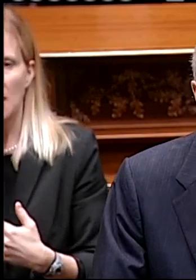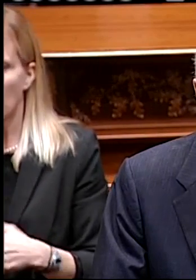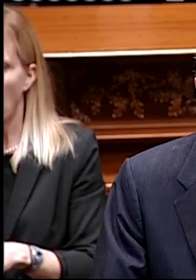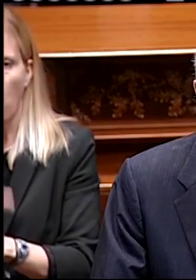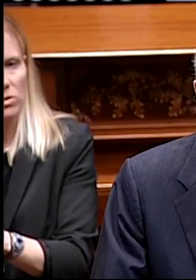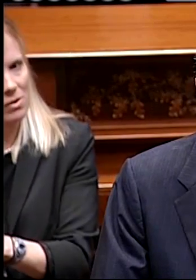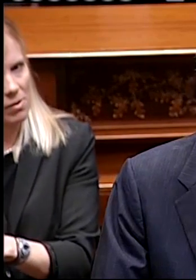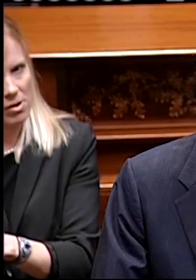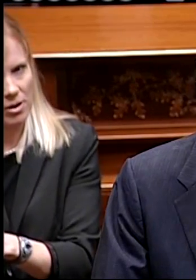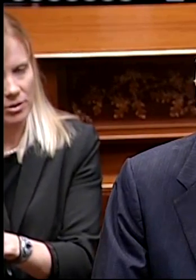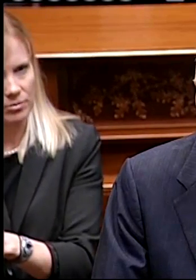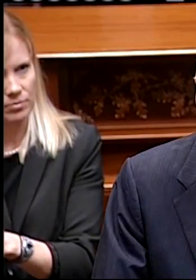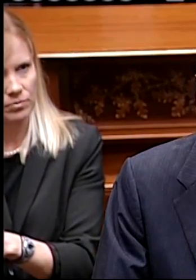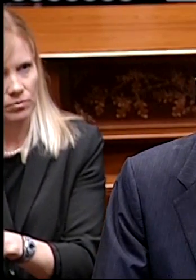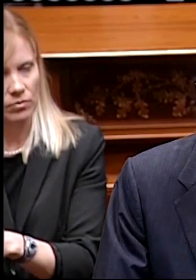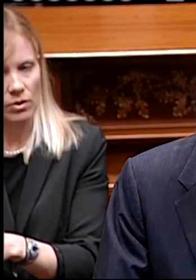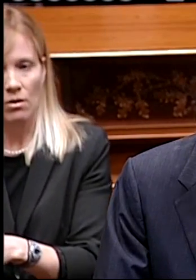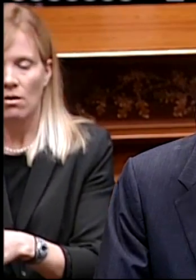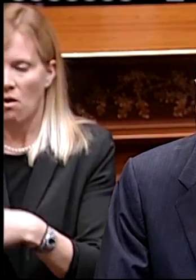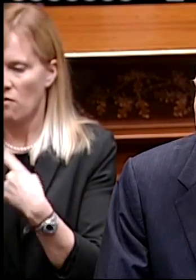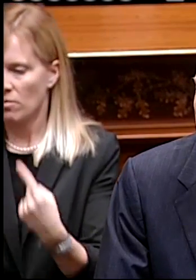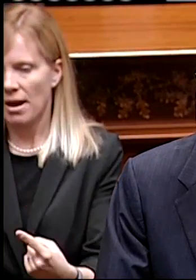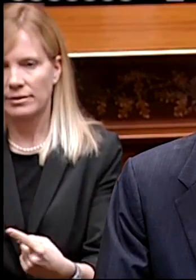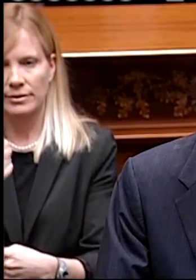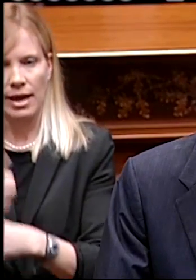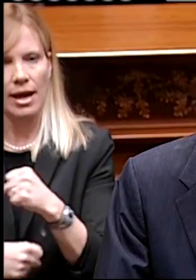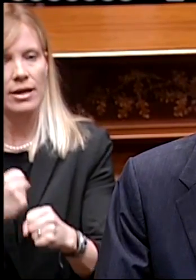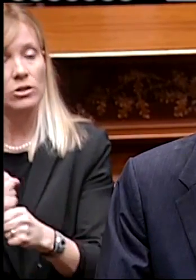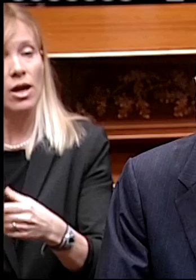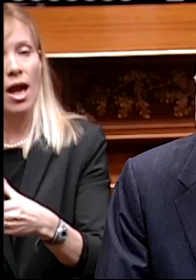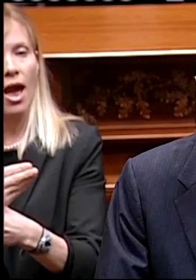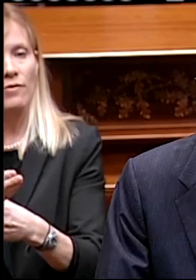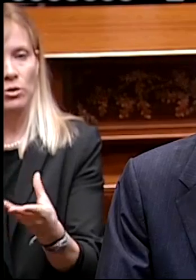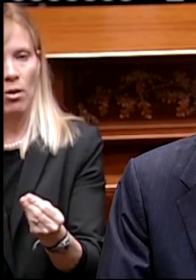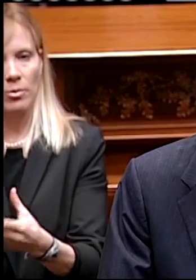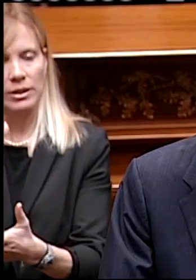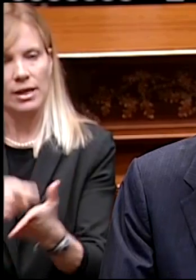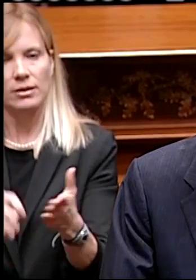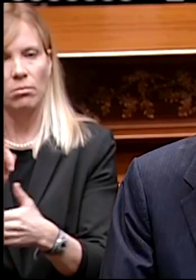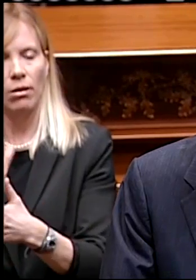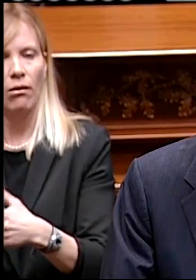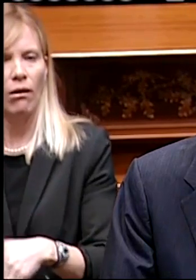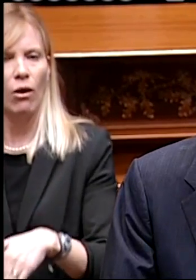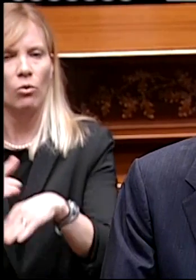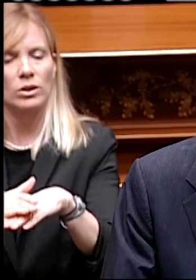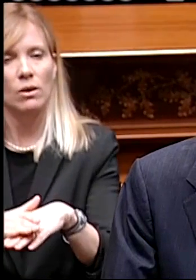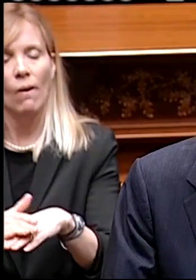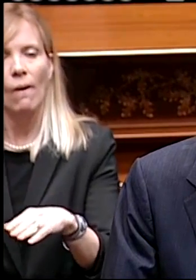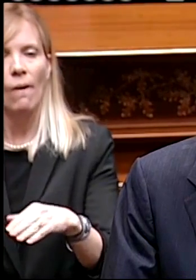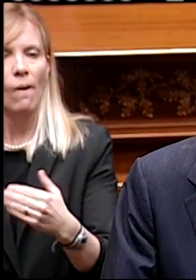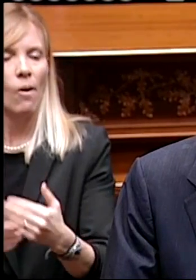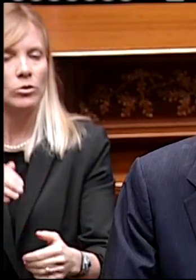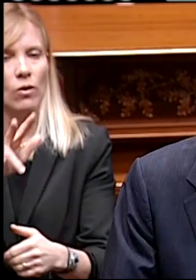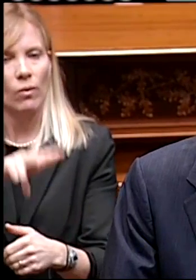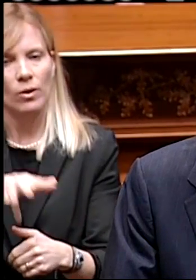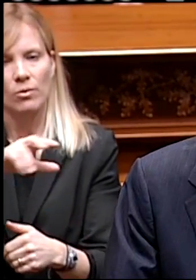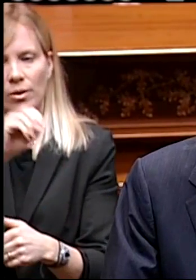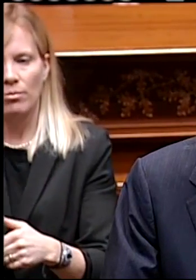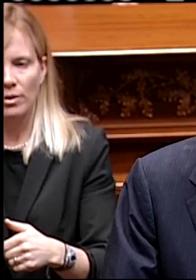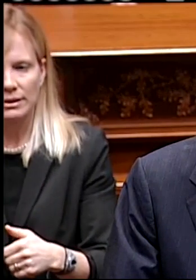alone. Over the past decade, the average property tax bill has increased nearly